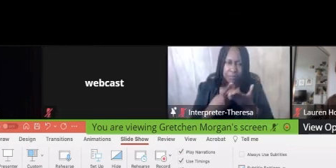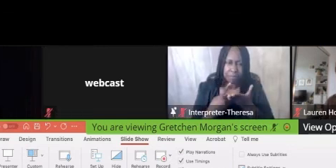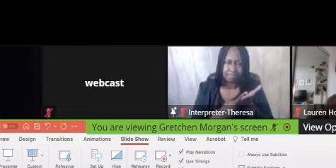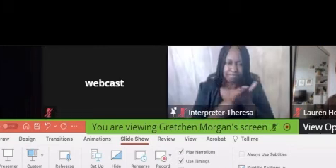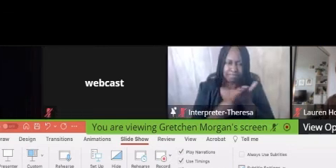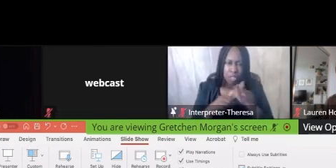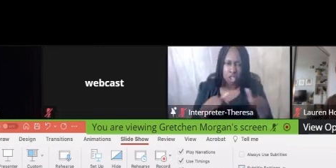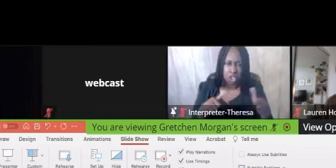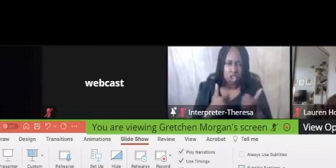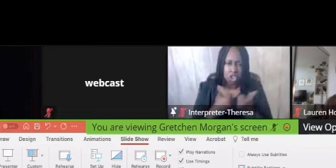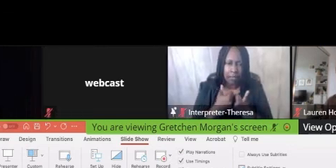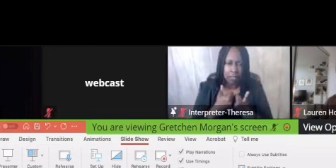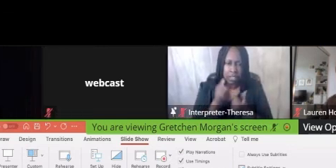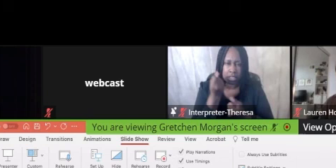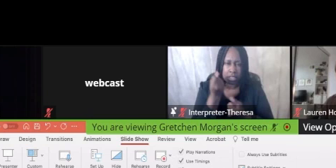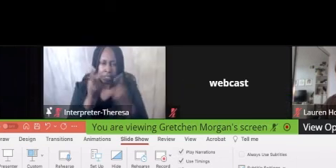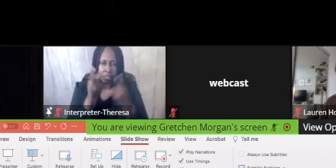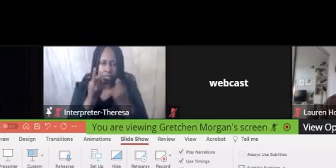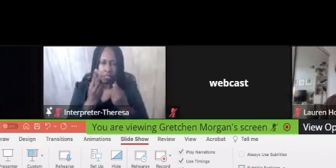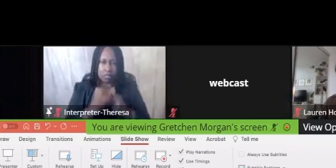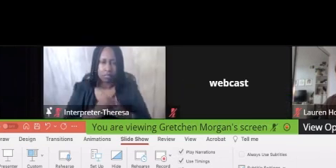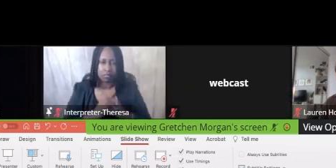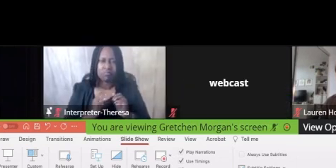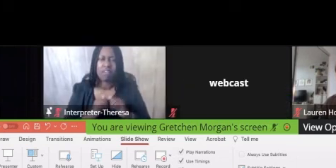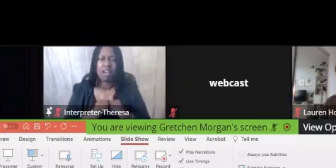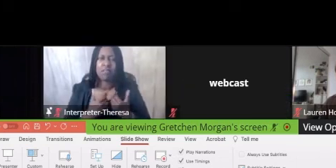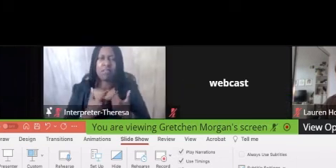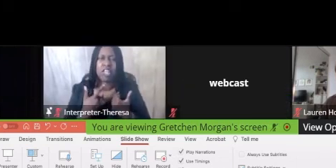today, in this community? How did it feel?